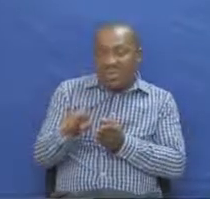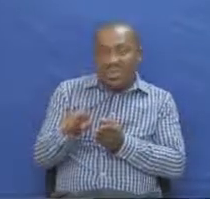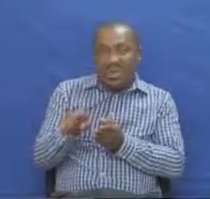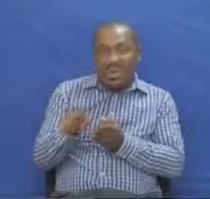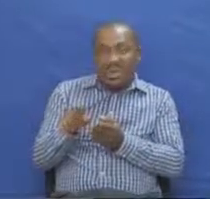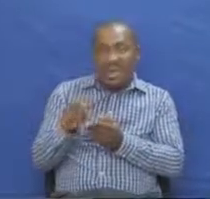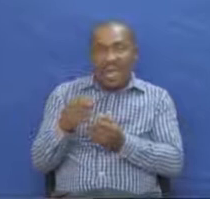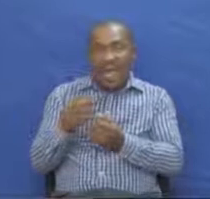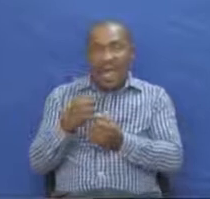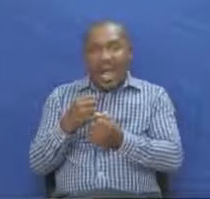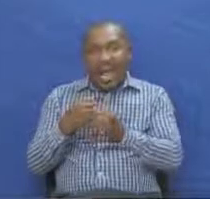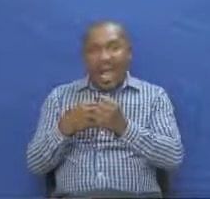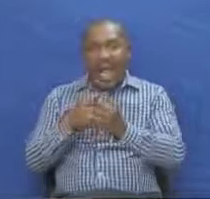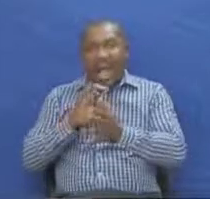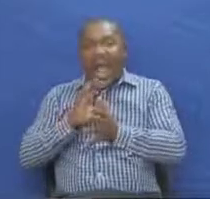No special organs